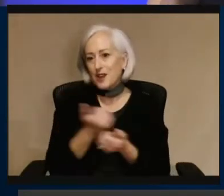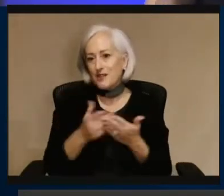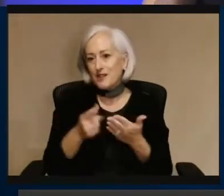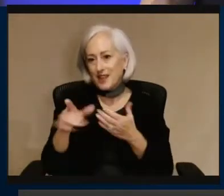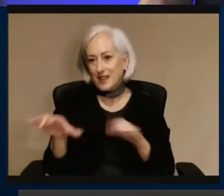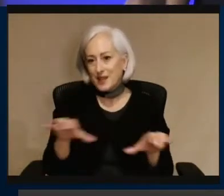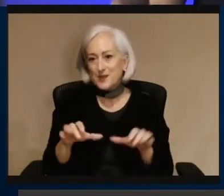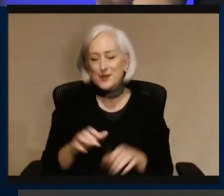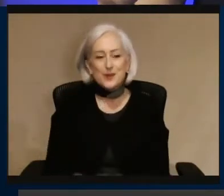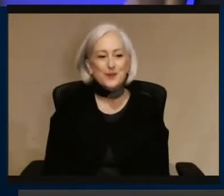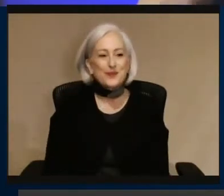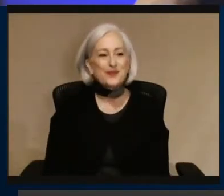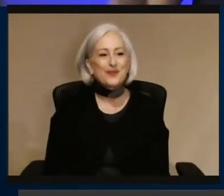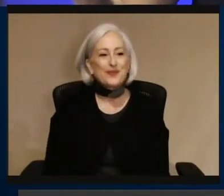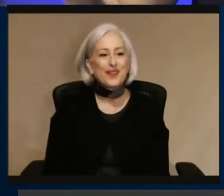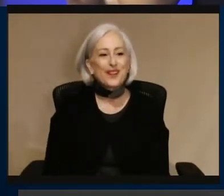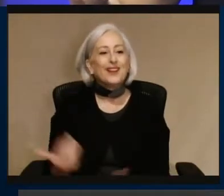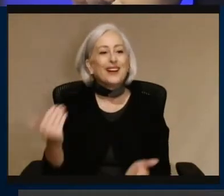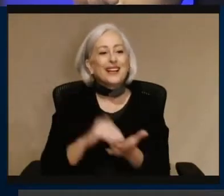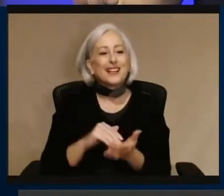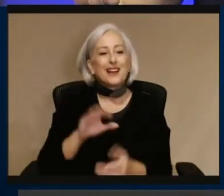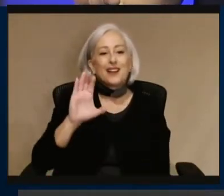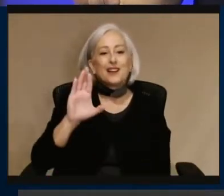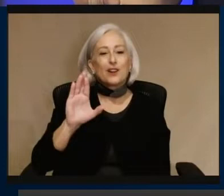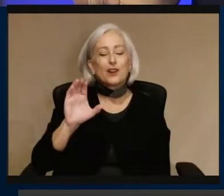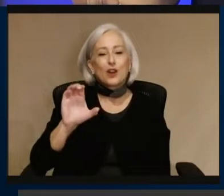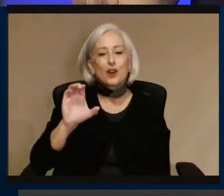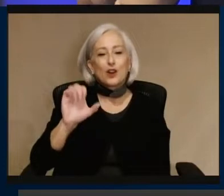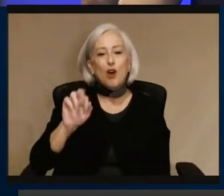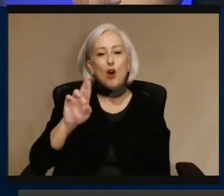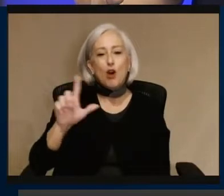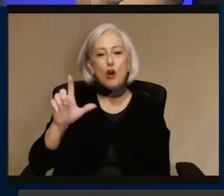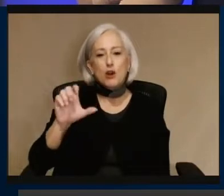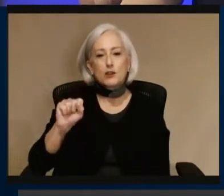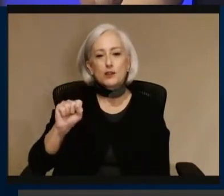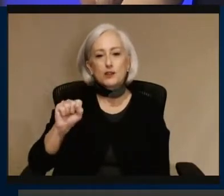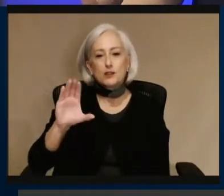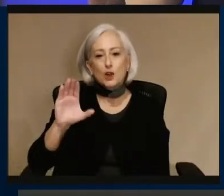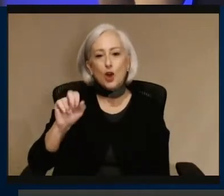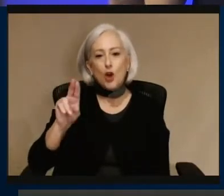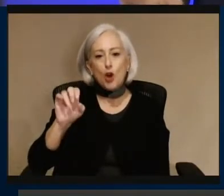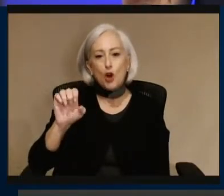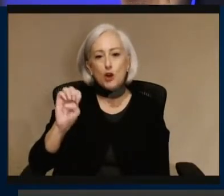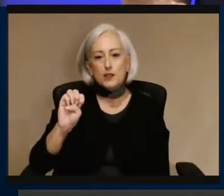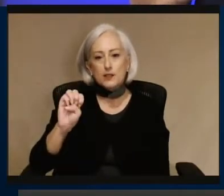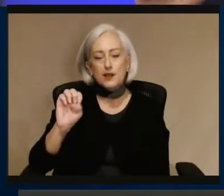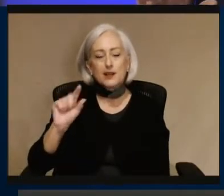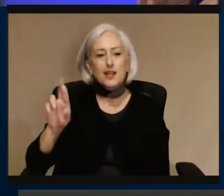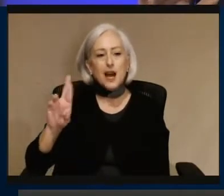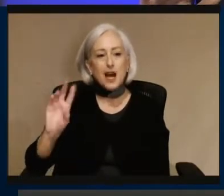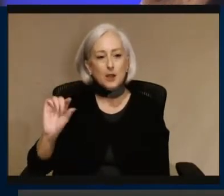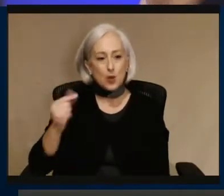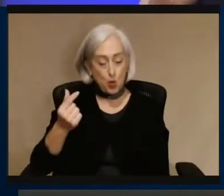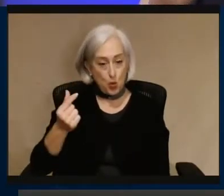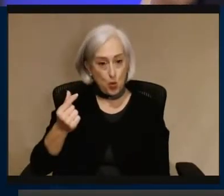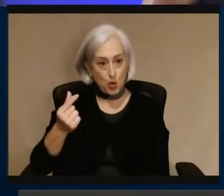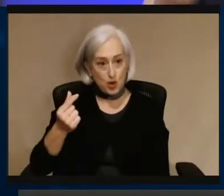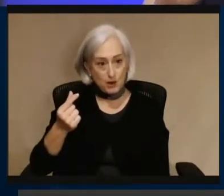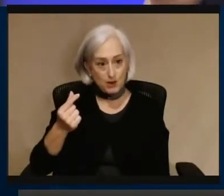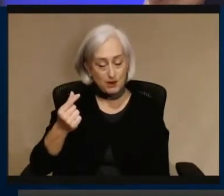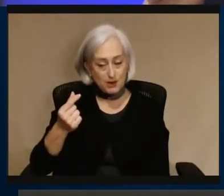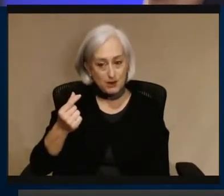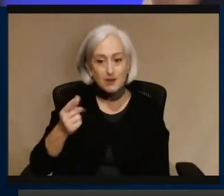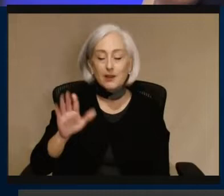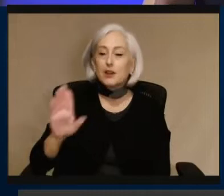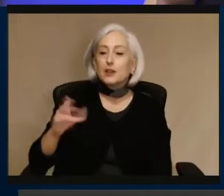have carlscause.org up on our screen right now. So that'll sit there while you two give us some final thoughts